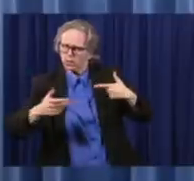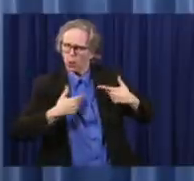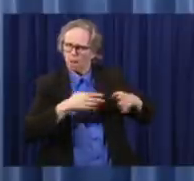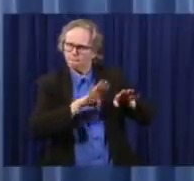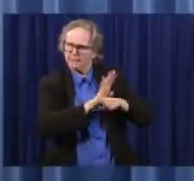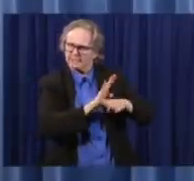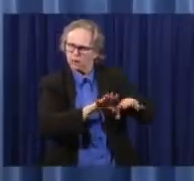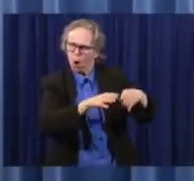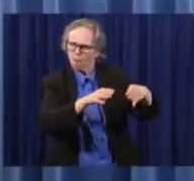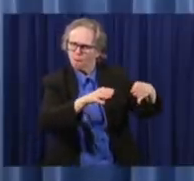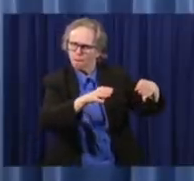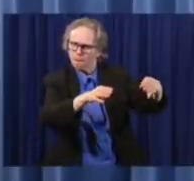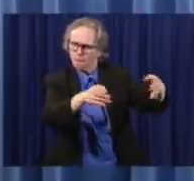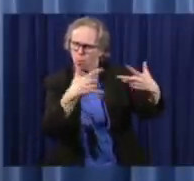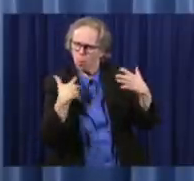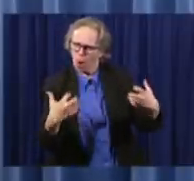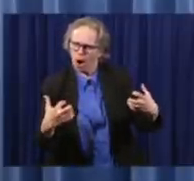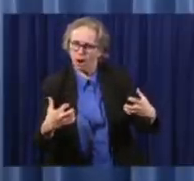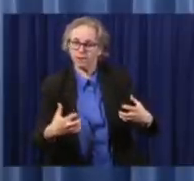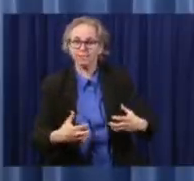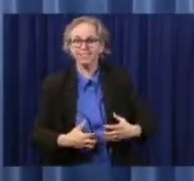I know this is tough.